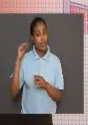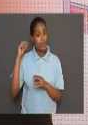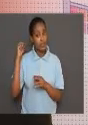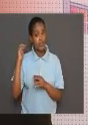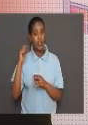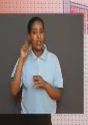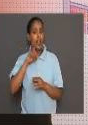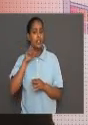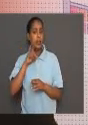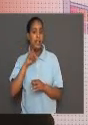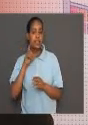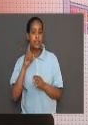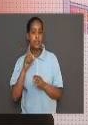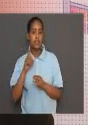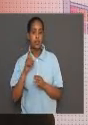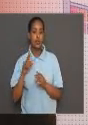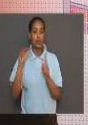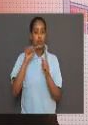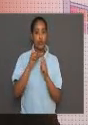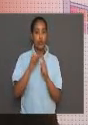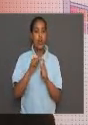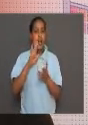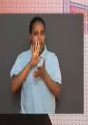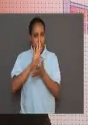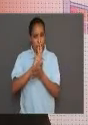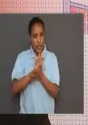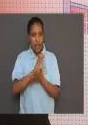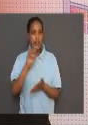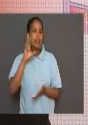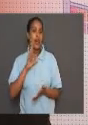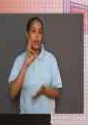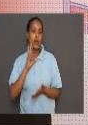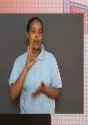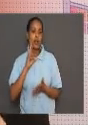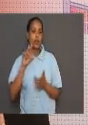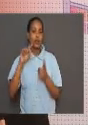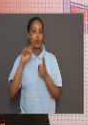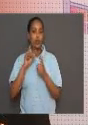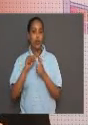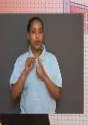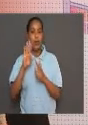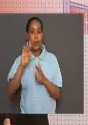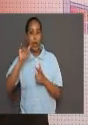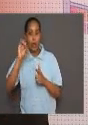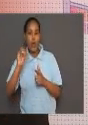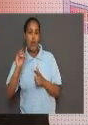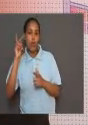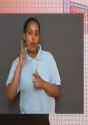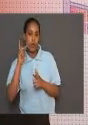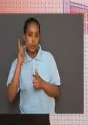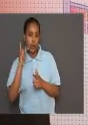Polymers range from plastics and elastomers to amber and